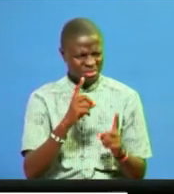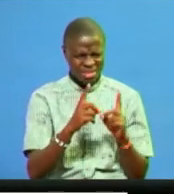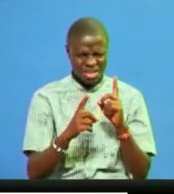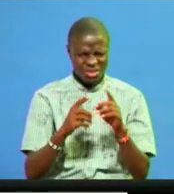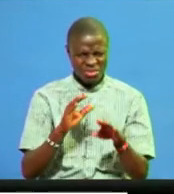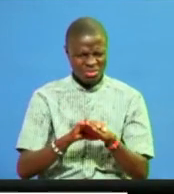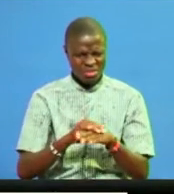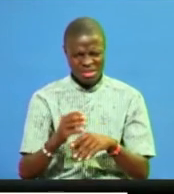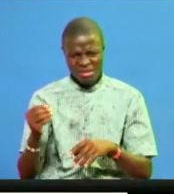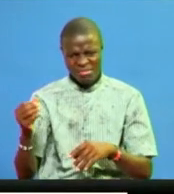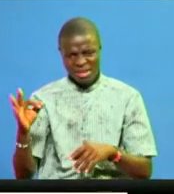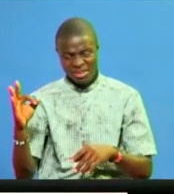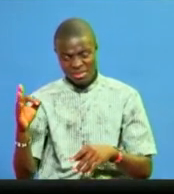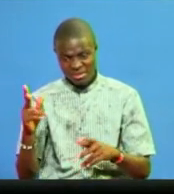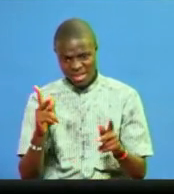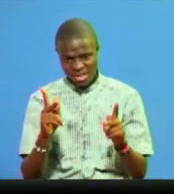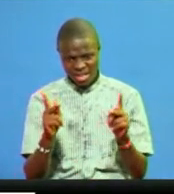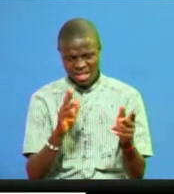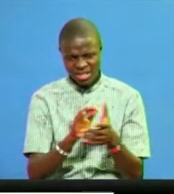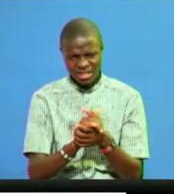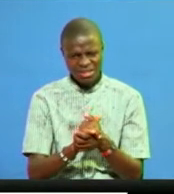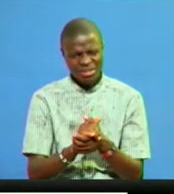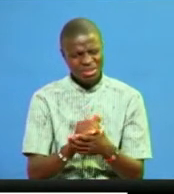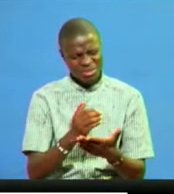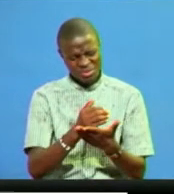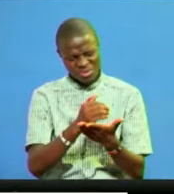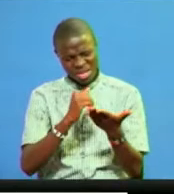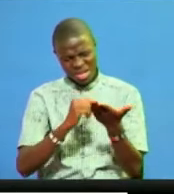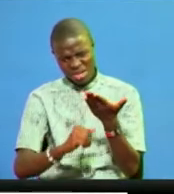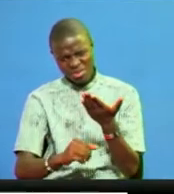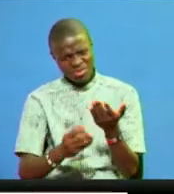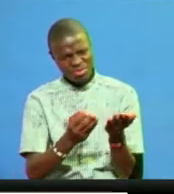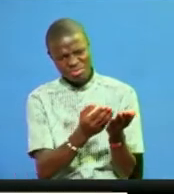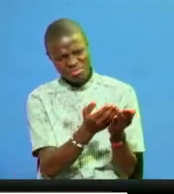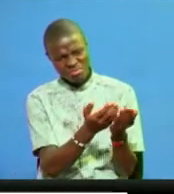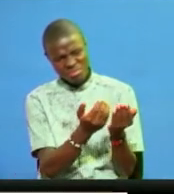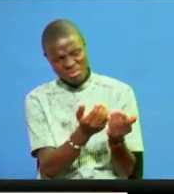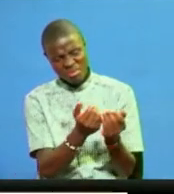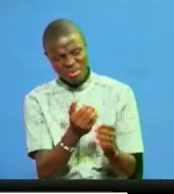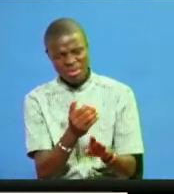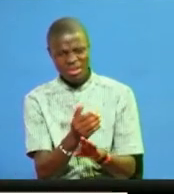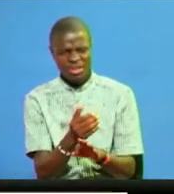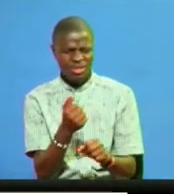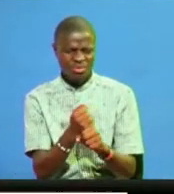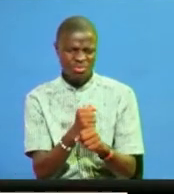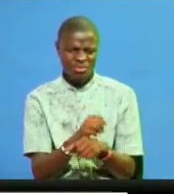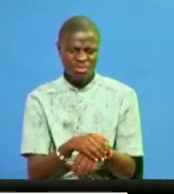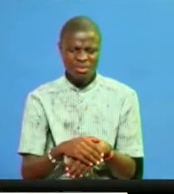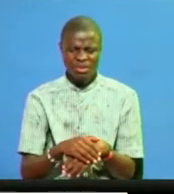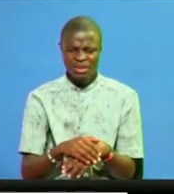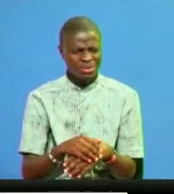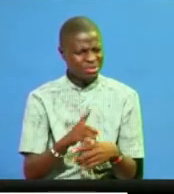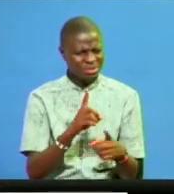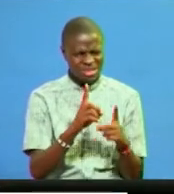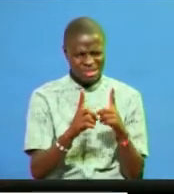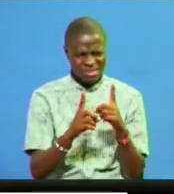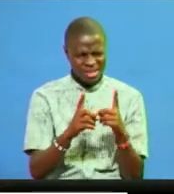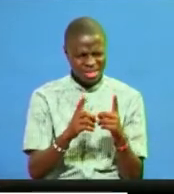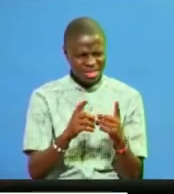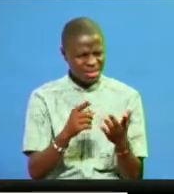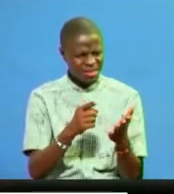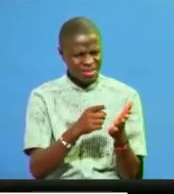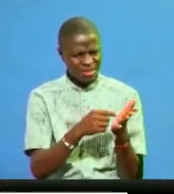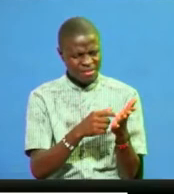supplementary budget that seeks to reduce borrowing by 68 billion shillings. The Senate will also be determining the formula for sharing